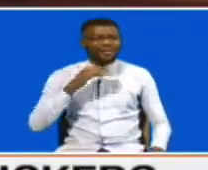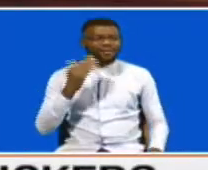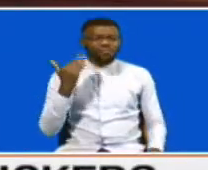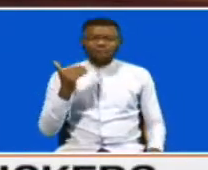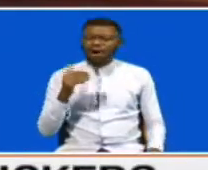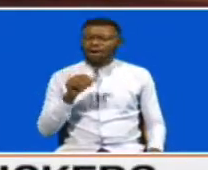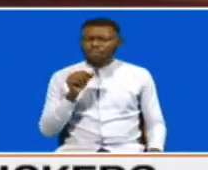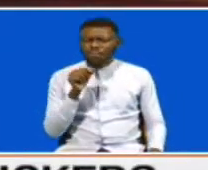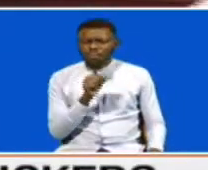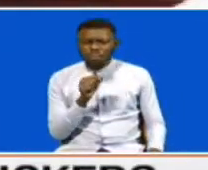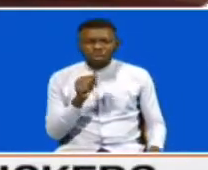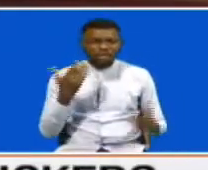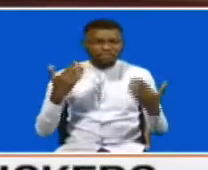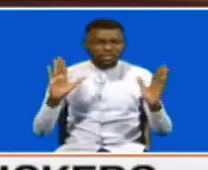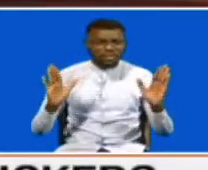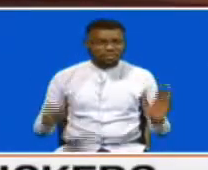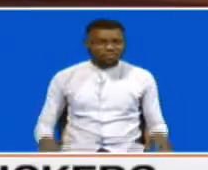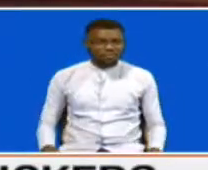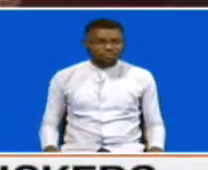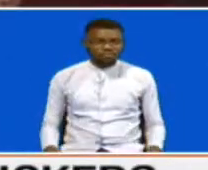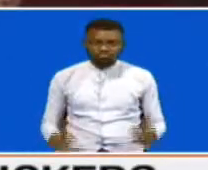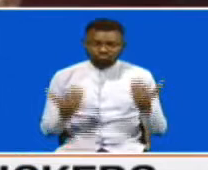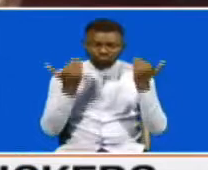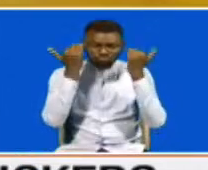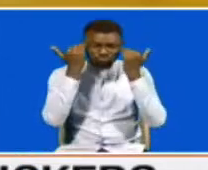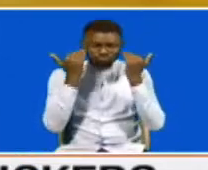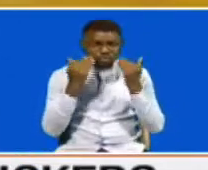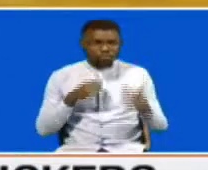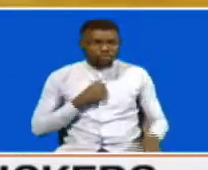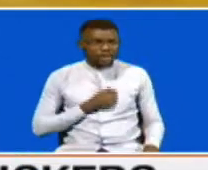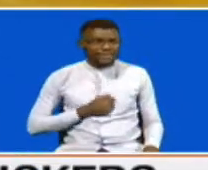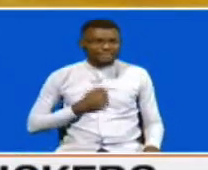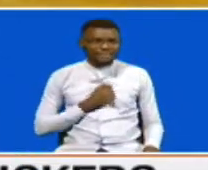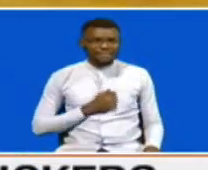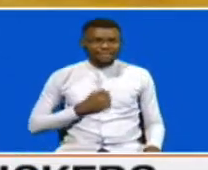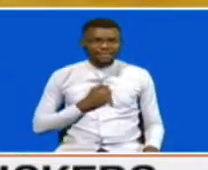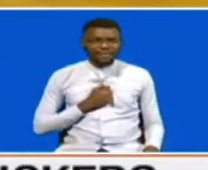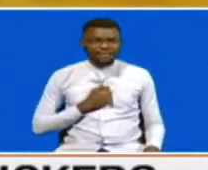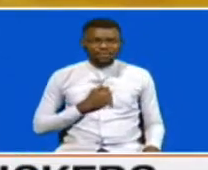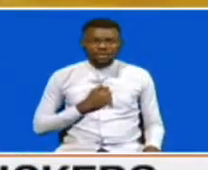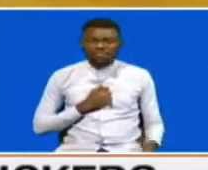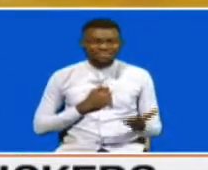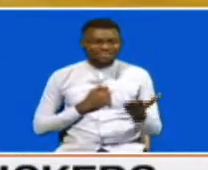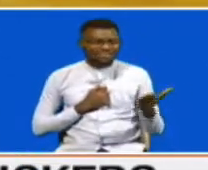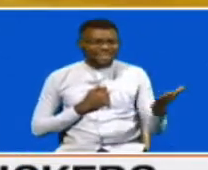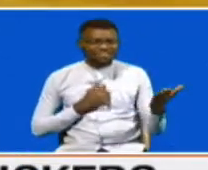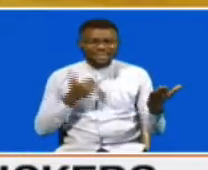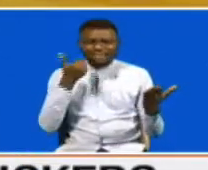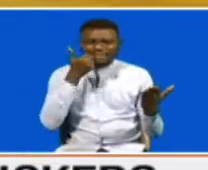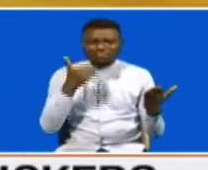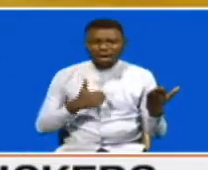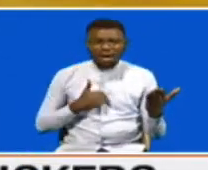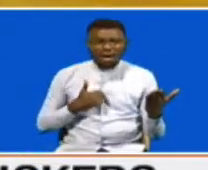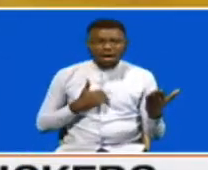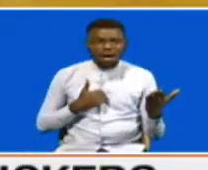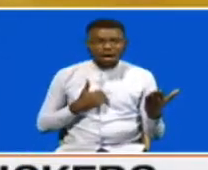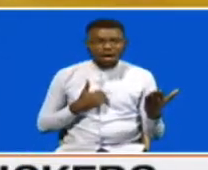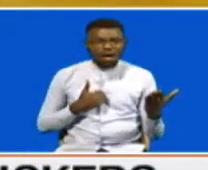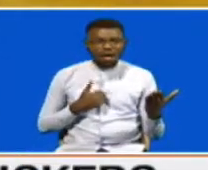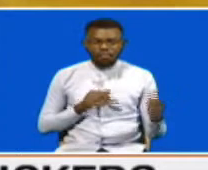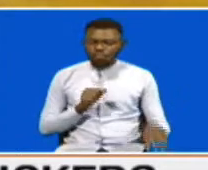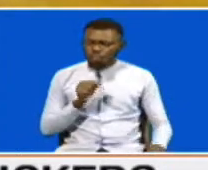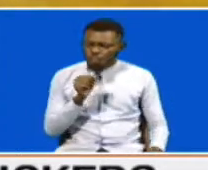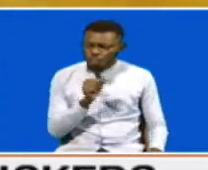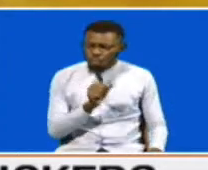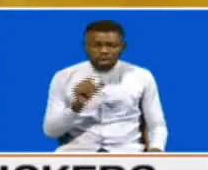they advanced in age. The court sympathizes with the fact that some of them are sick and that they are